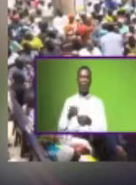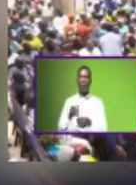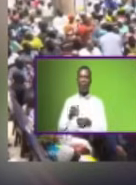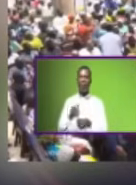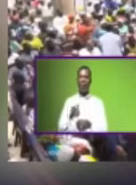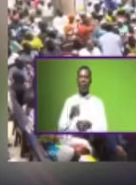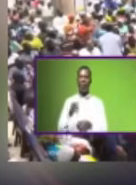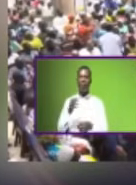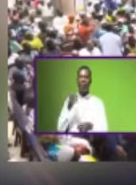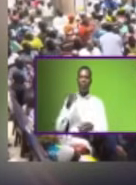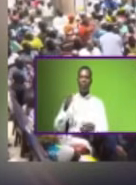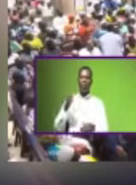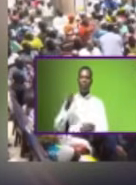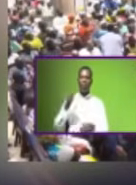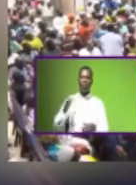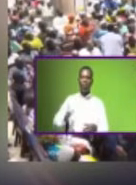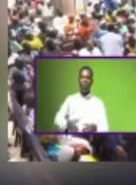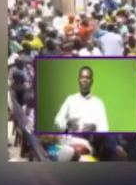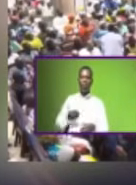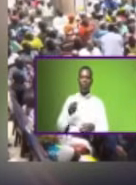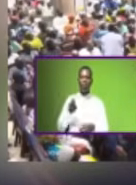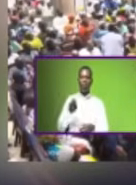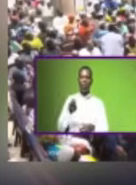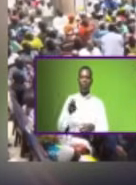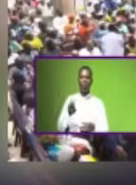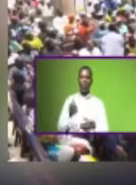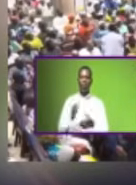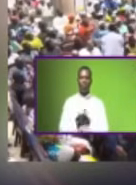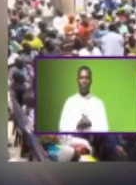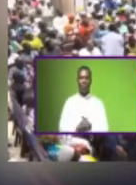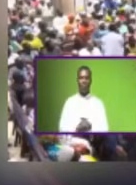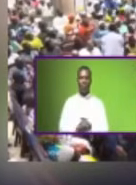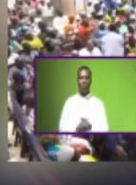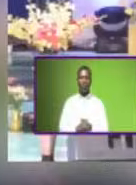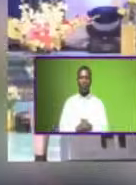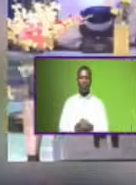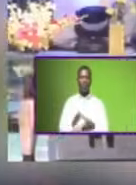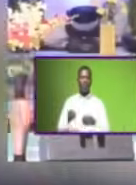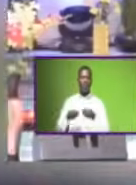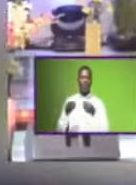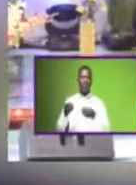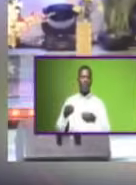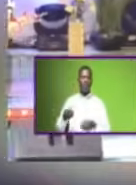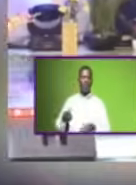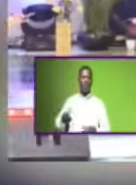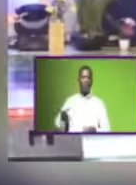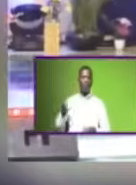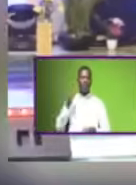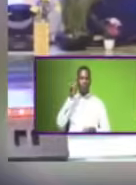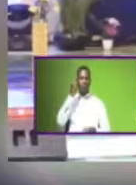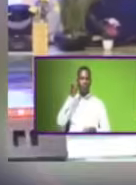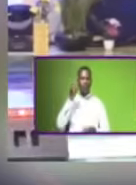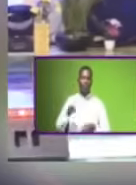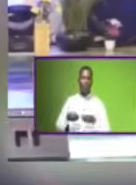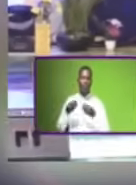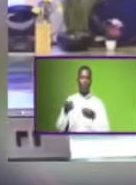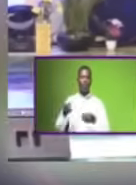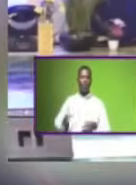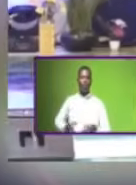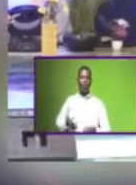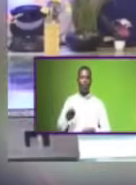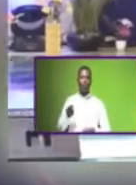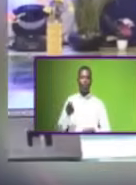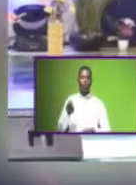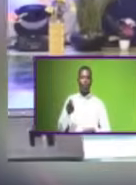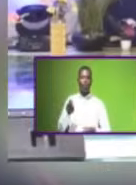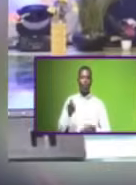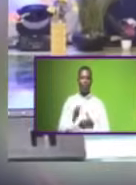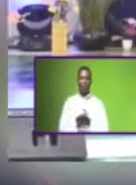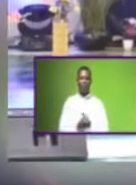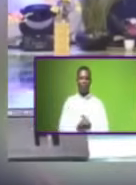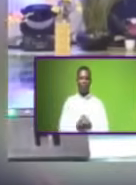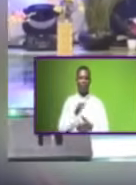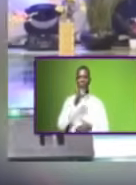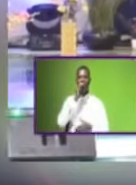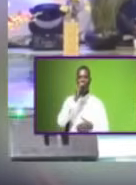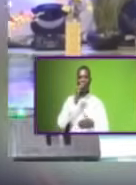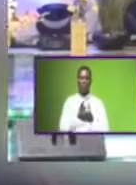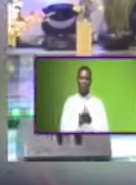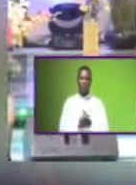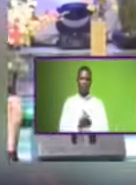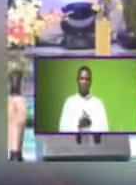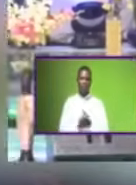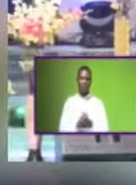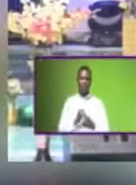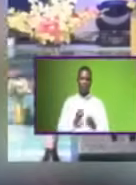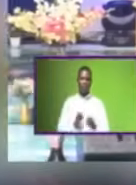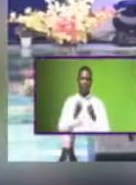and then to drink, he stopped and he gave it to the dog. Nekra man. He gave it to his or her dog to drink. Afi